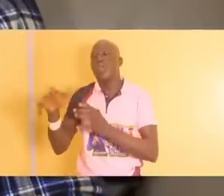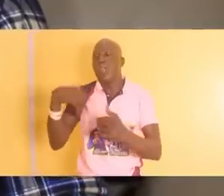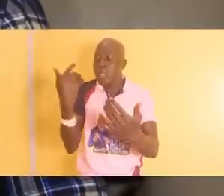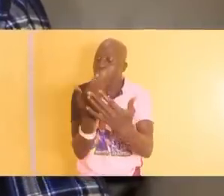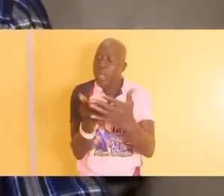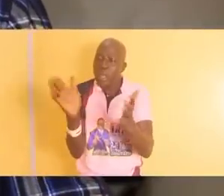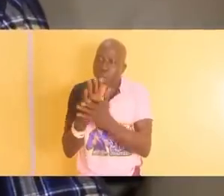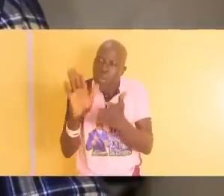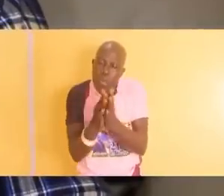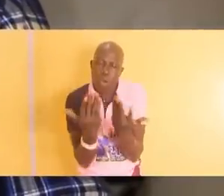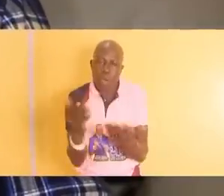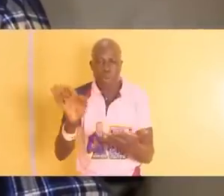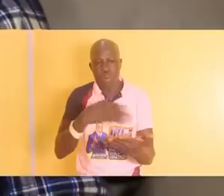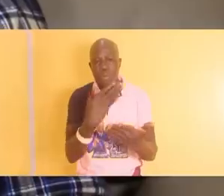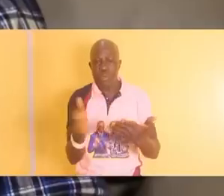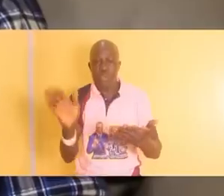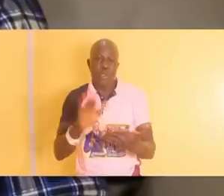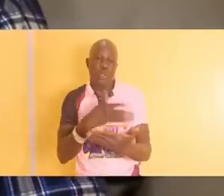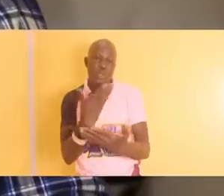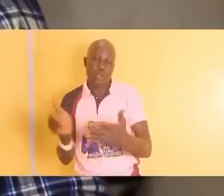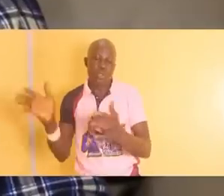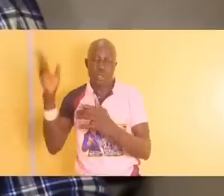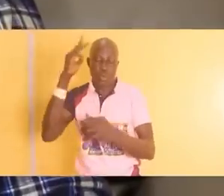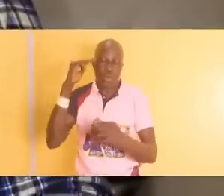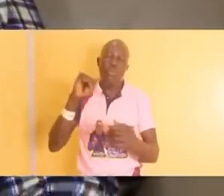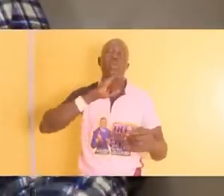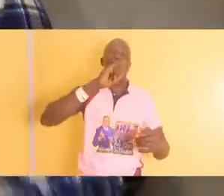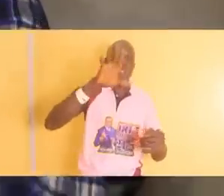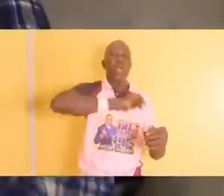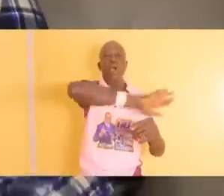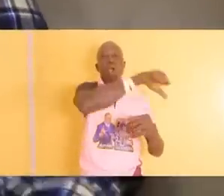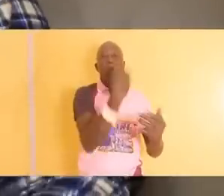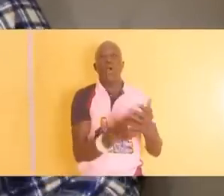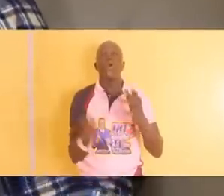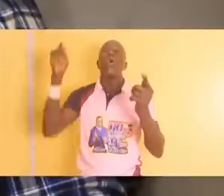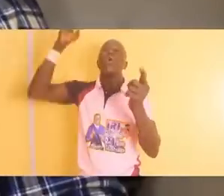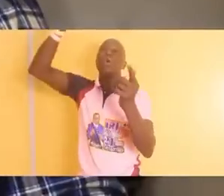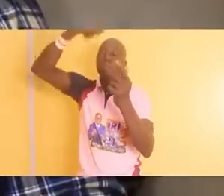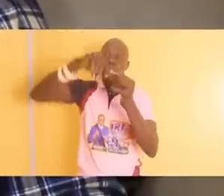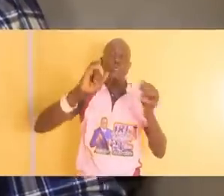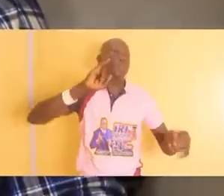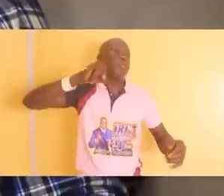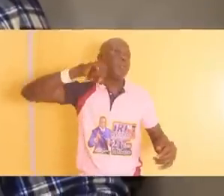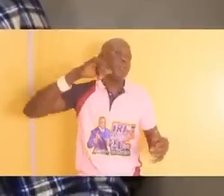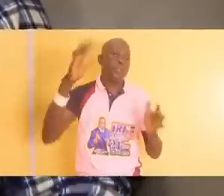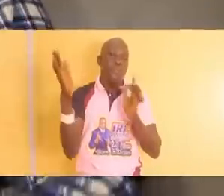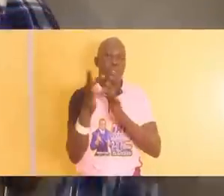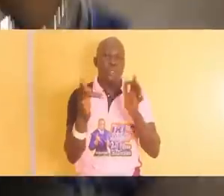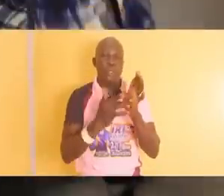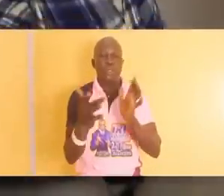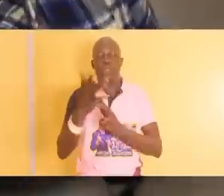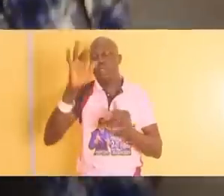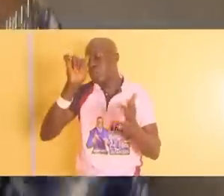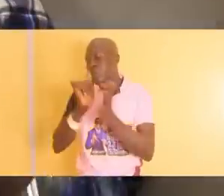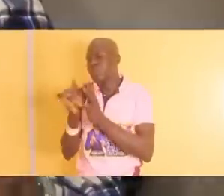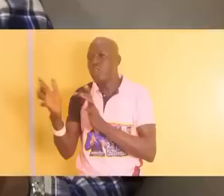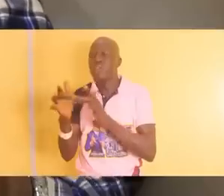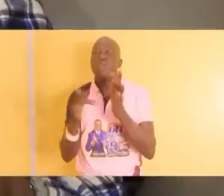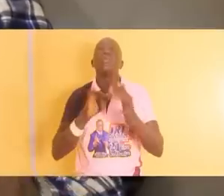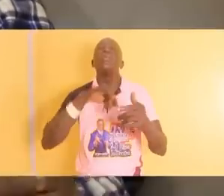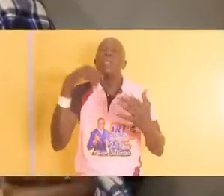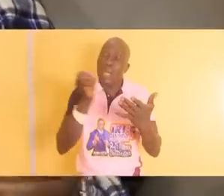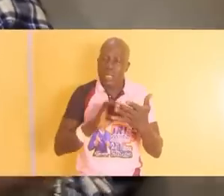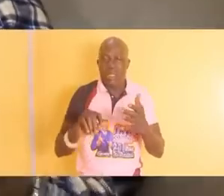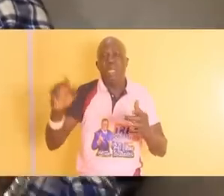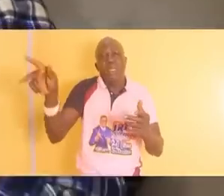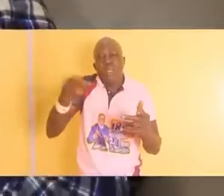are one in one bed. His book of songs. Most of one bed. Moses was there. To come Jesus. I think Jesus. Ben, yes. Jesus look on Sam 24. It was